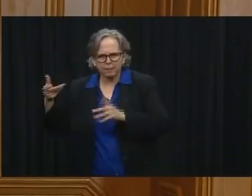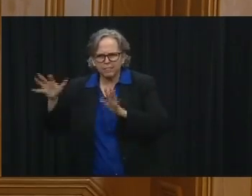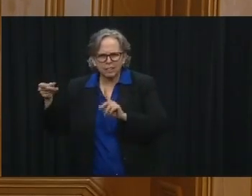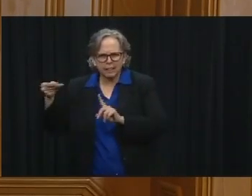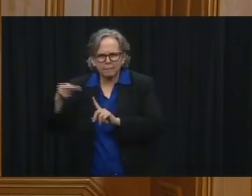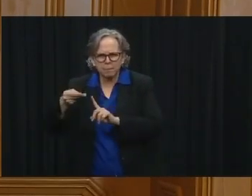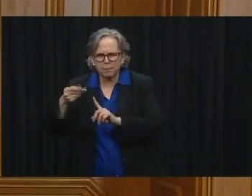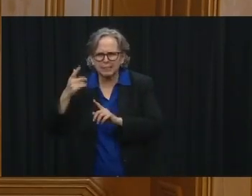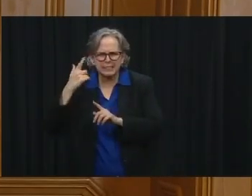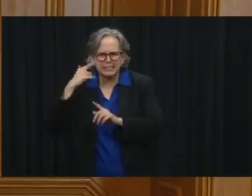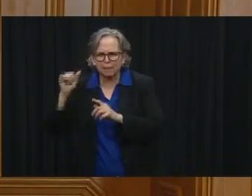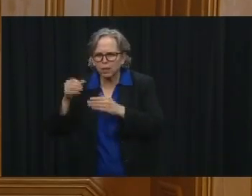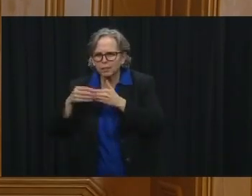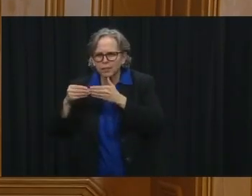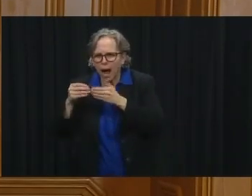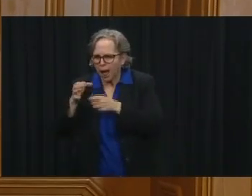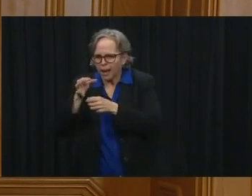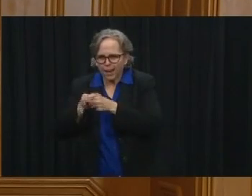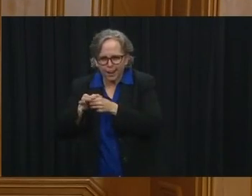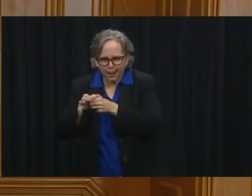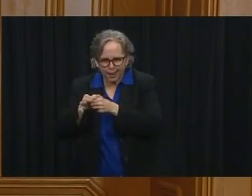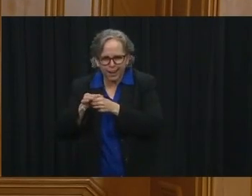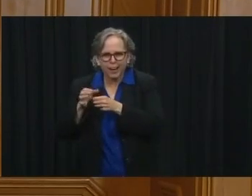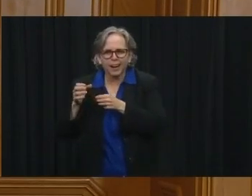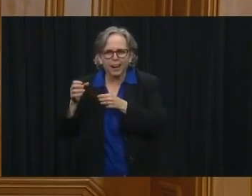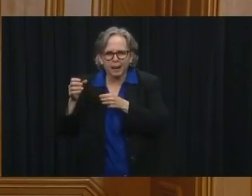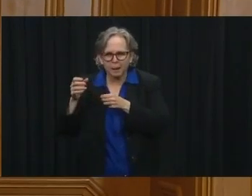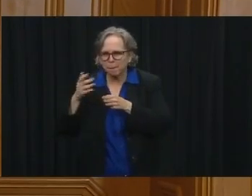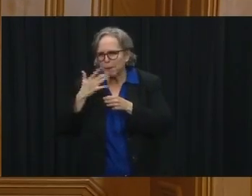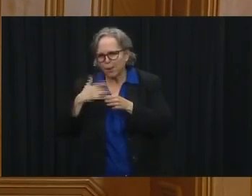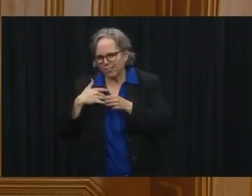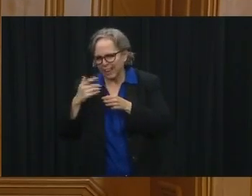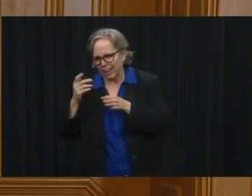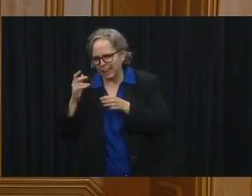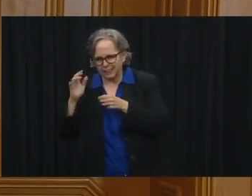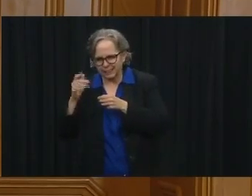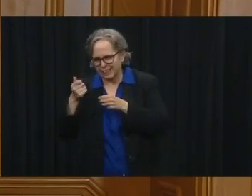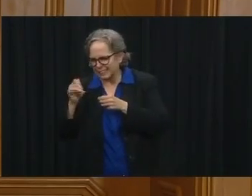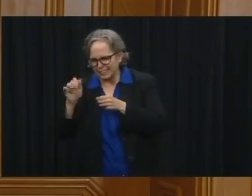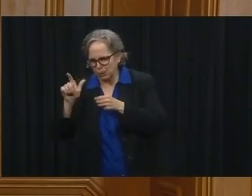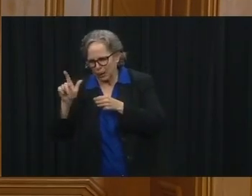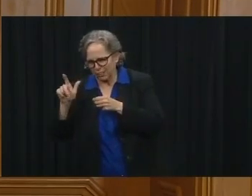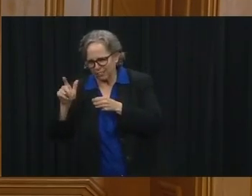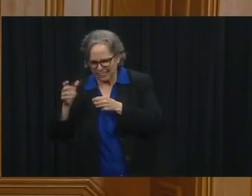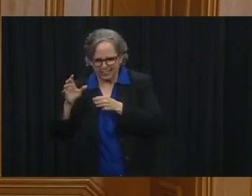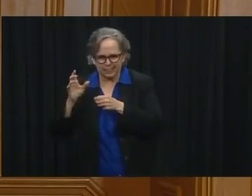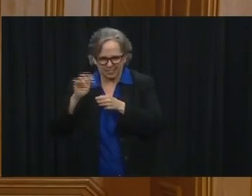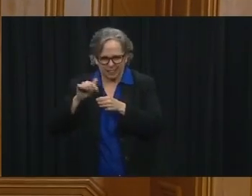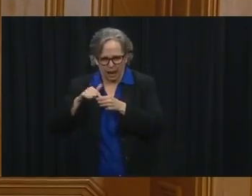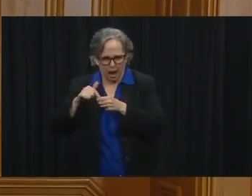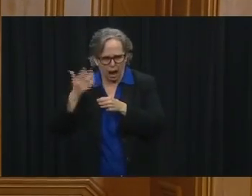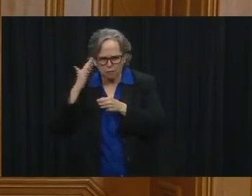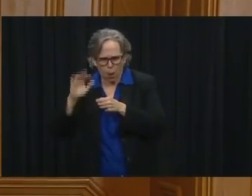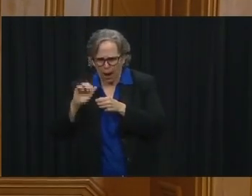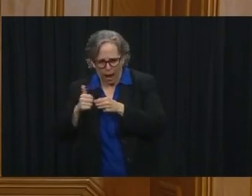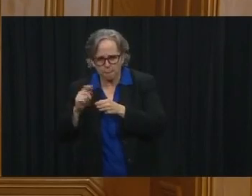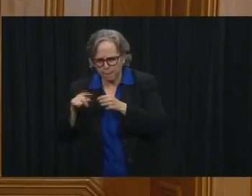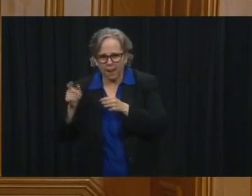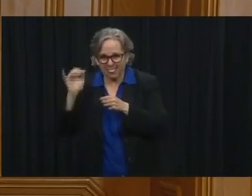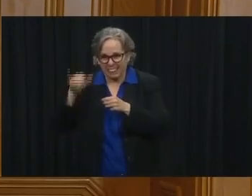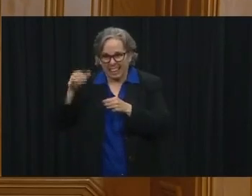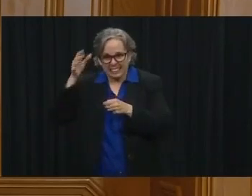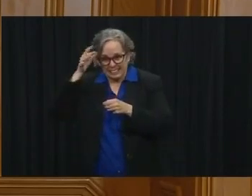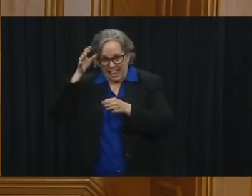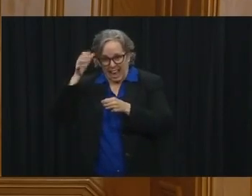his birth on there, which is 1923. And so somehow Dad wrapped this, took the ticket, kid's